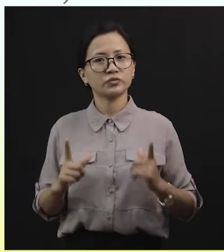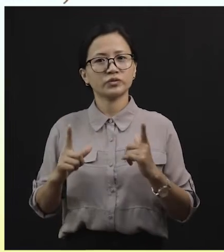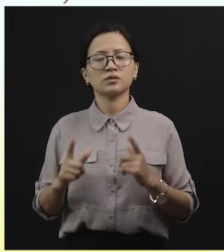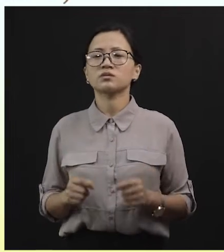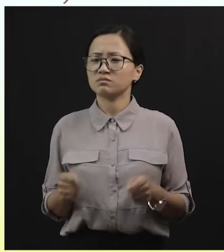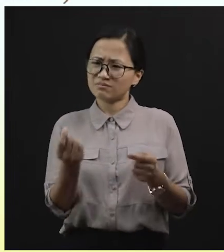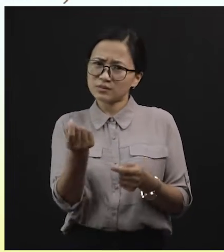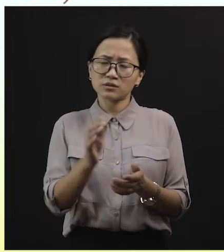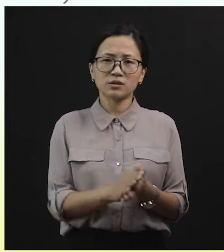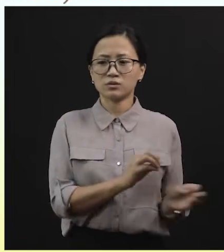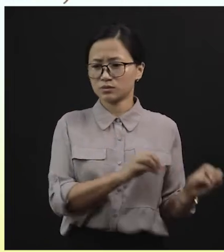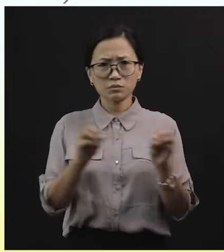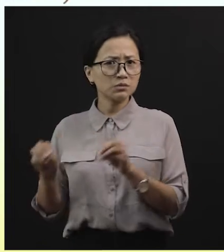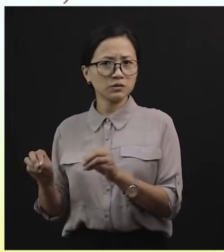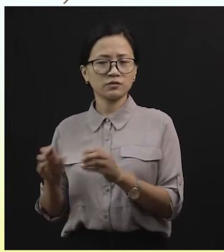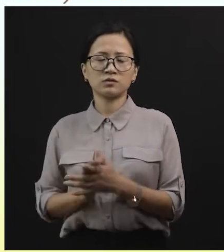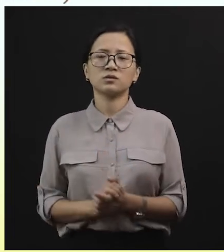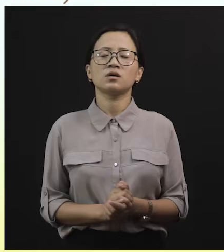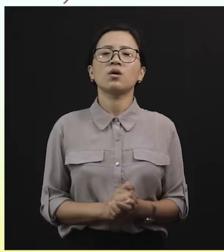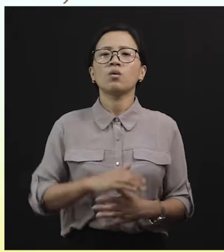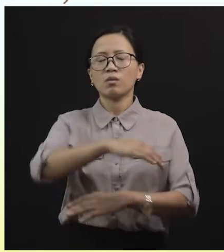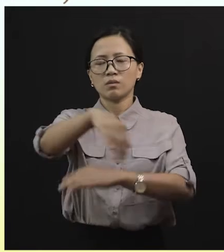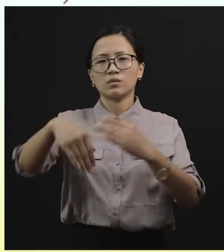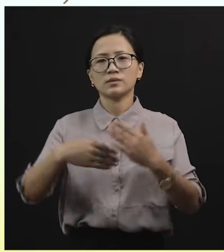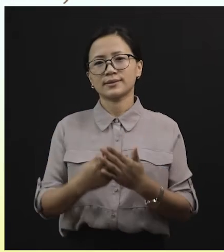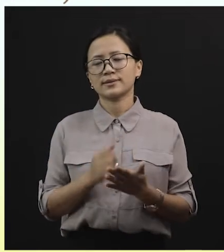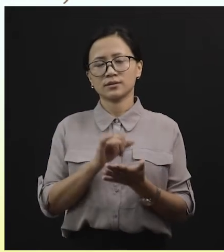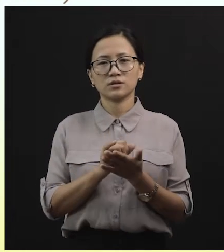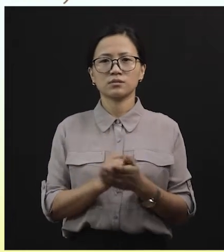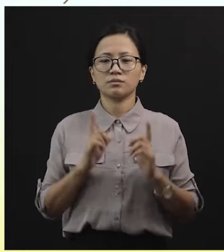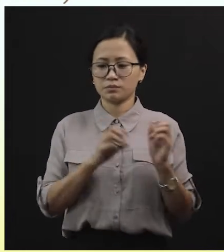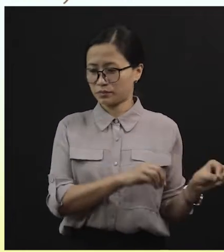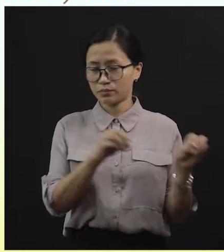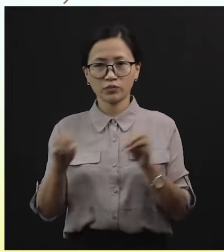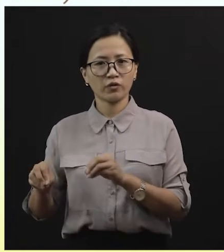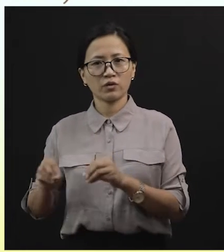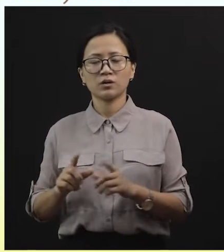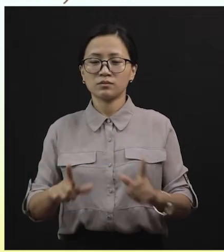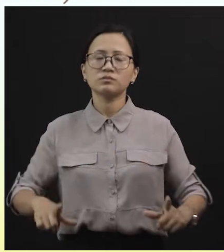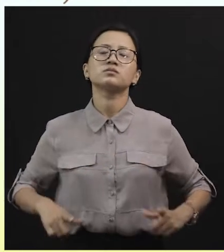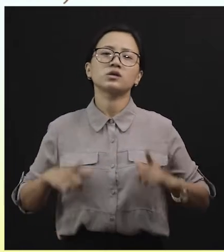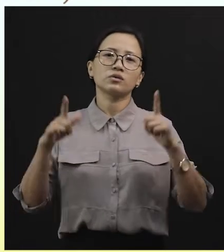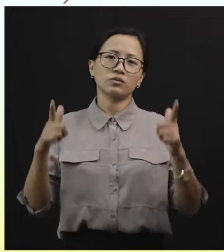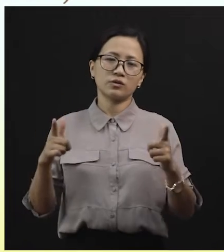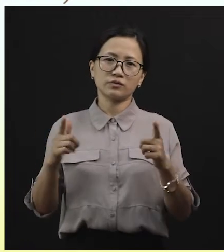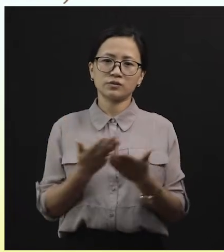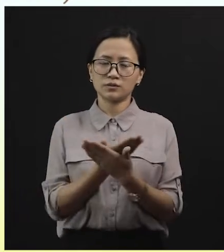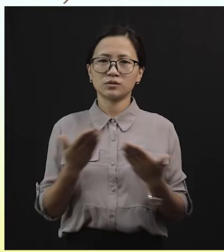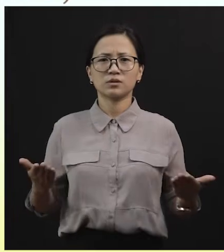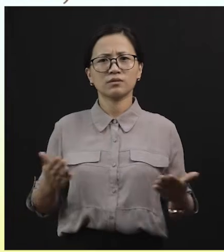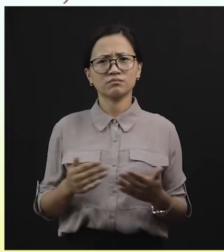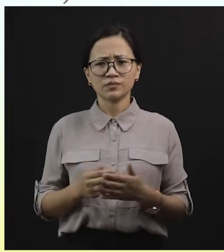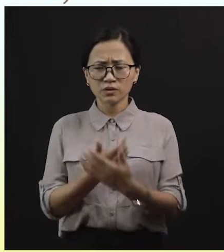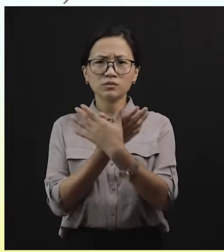can move and you can move, right? We all can move. That means we are living things. What about the butterfly? They